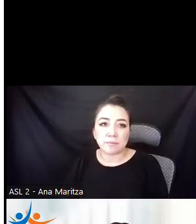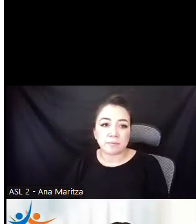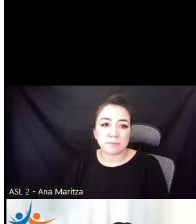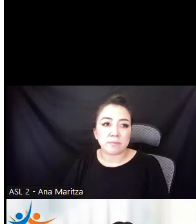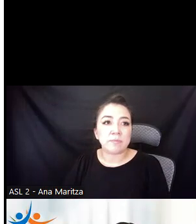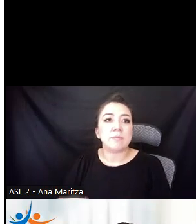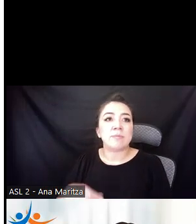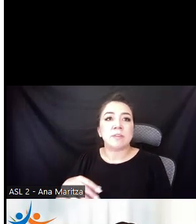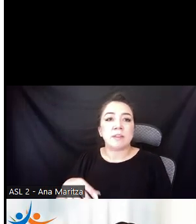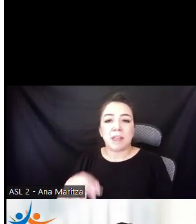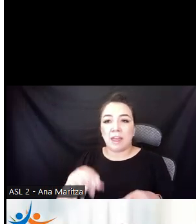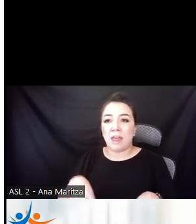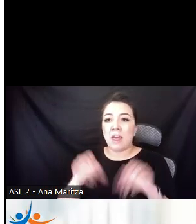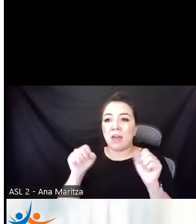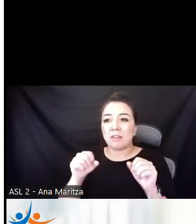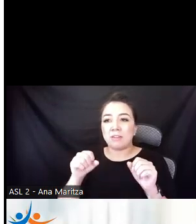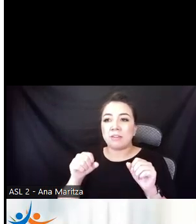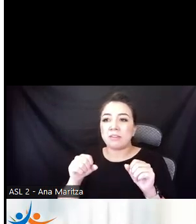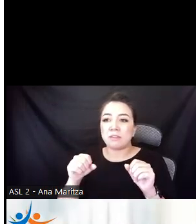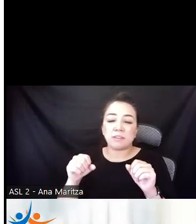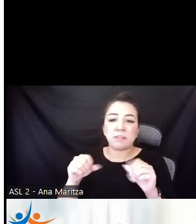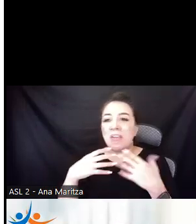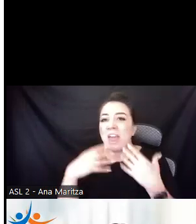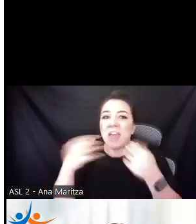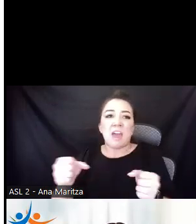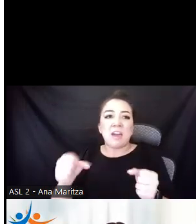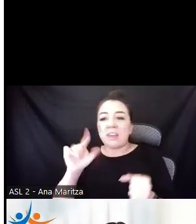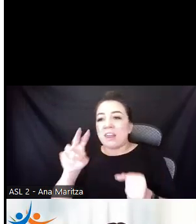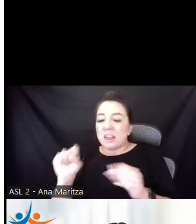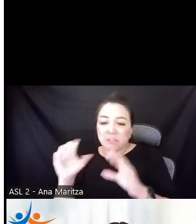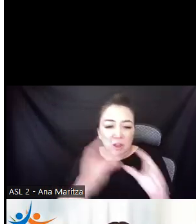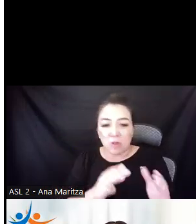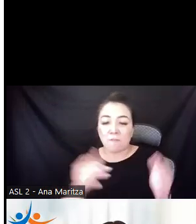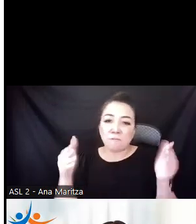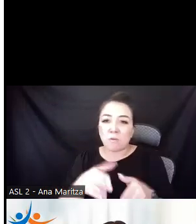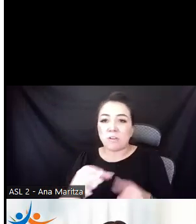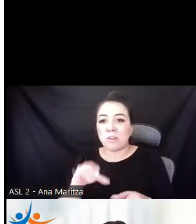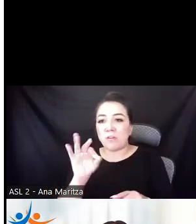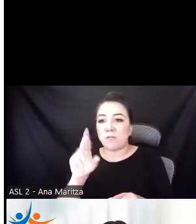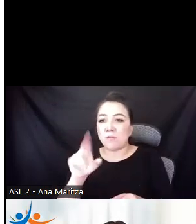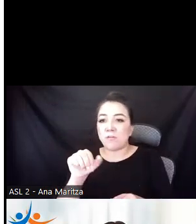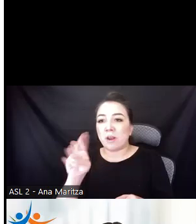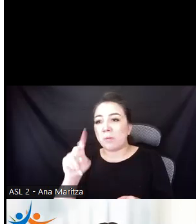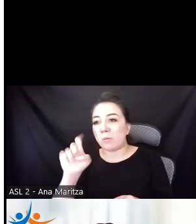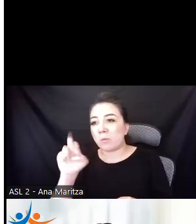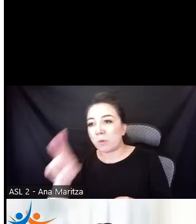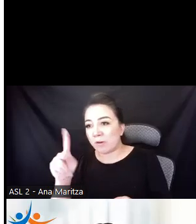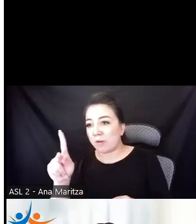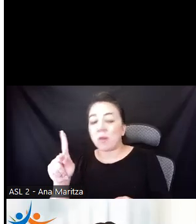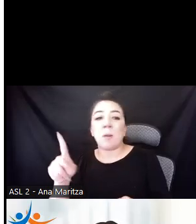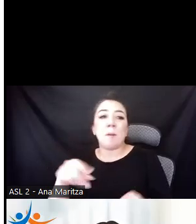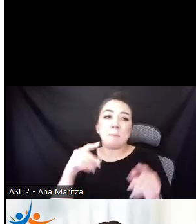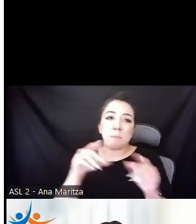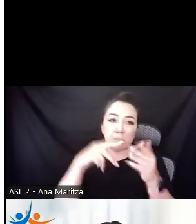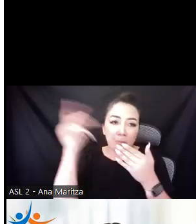Taking that health equity lens that, is enmeshed in the framework of the Alzheimer's disease program, the 2022 cycle